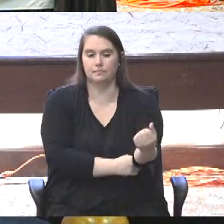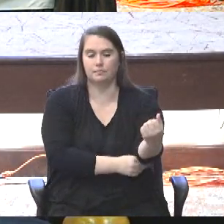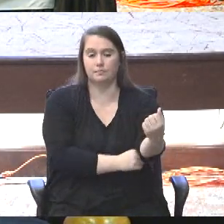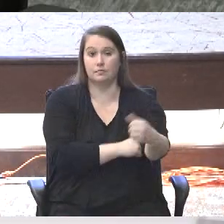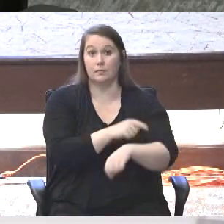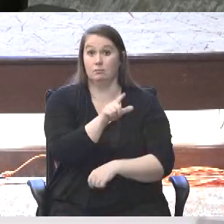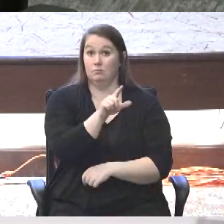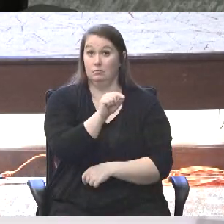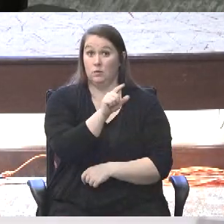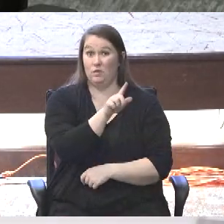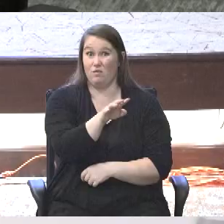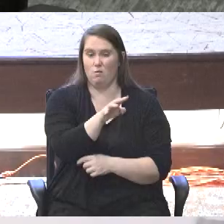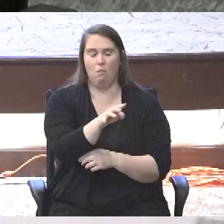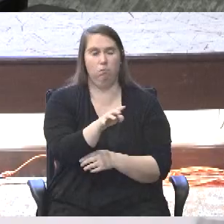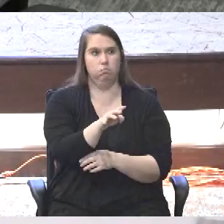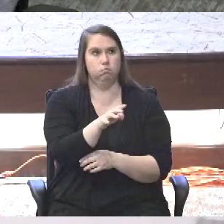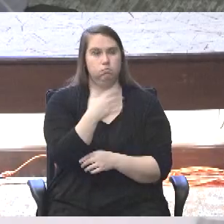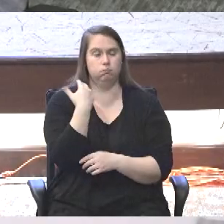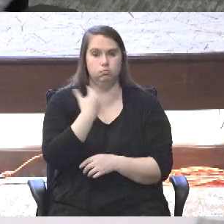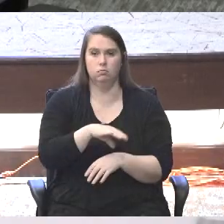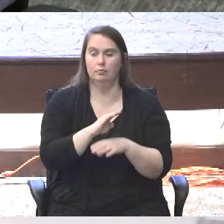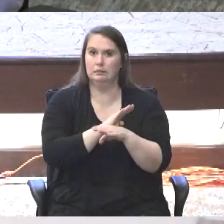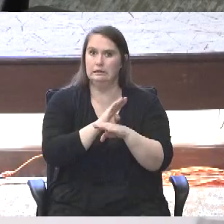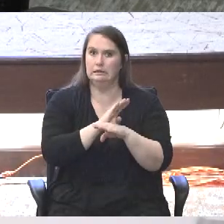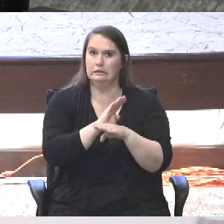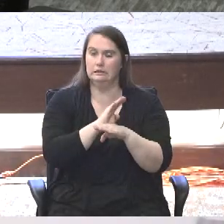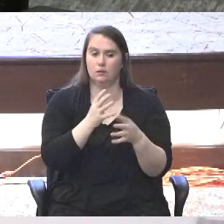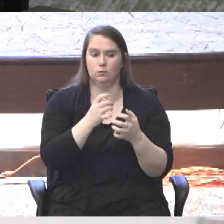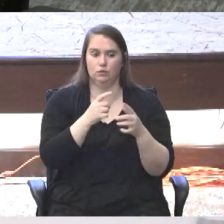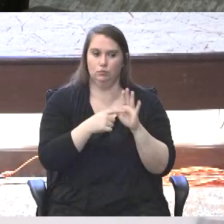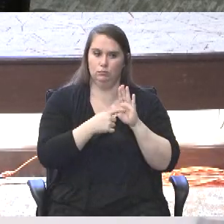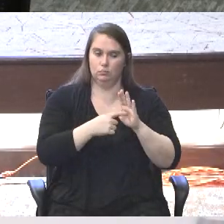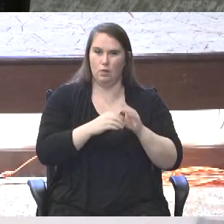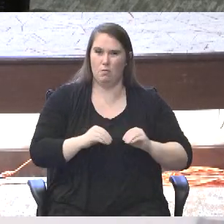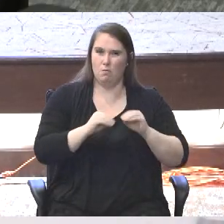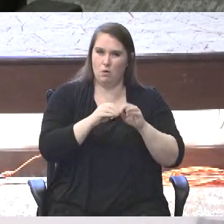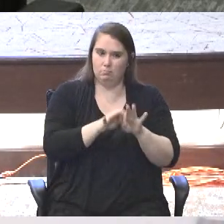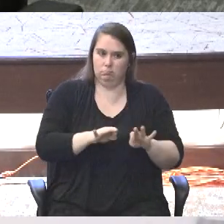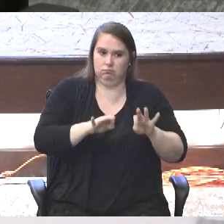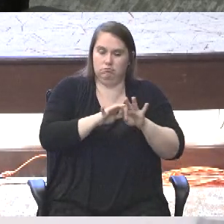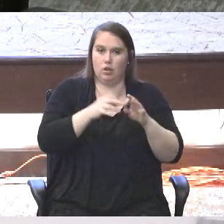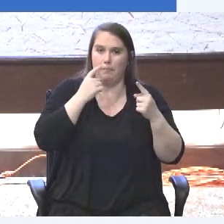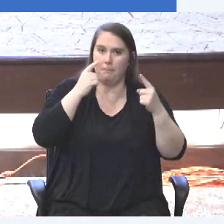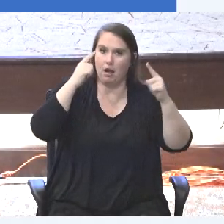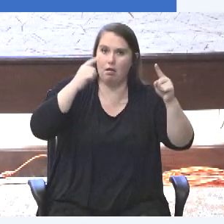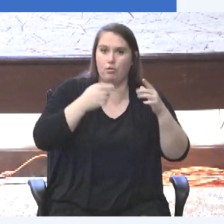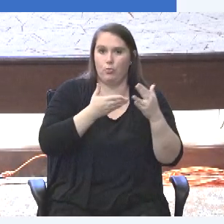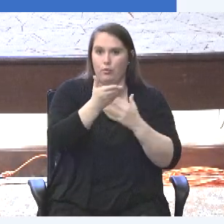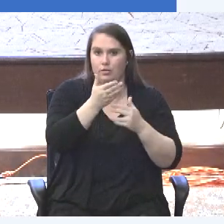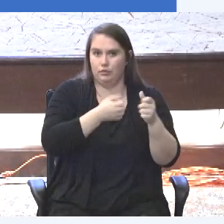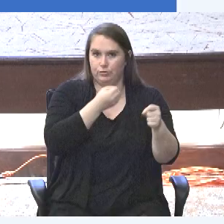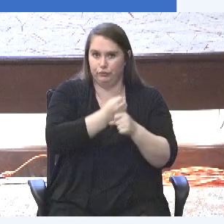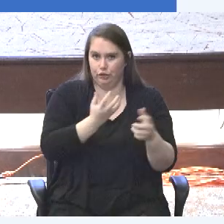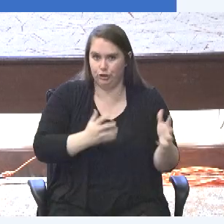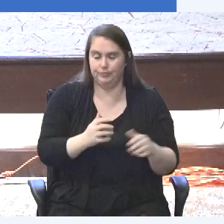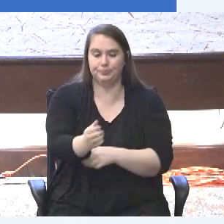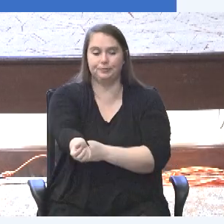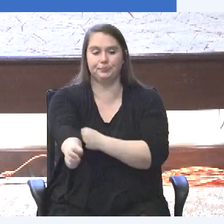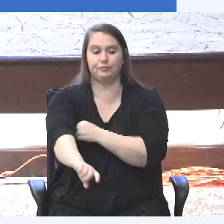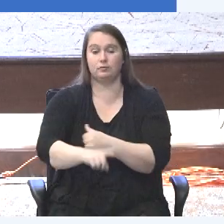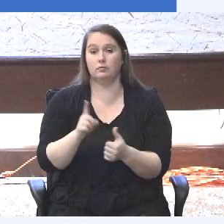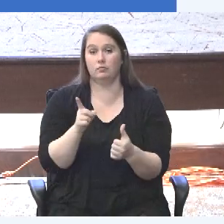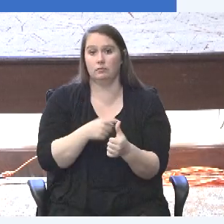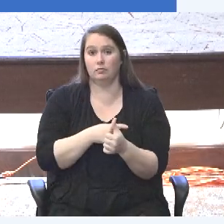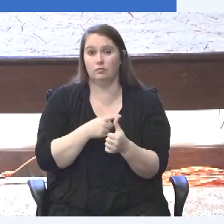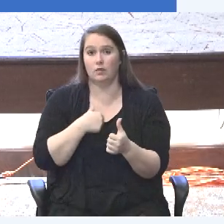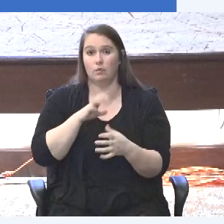2024 was a busy year for the fire department, and we wanted to showcase some of our more significant accomplishments throughout the year. So first up, we were able